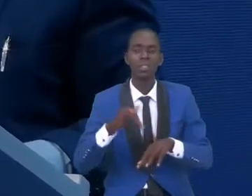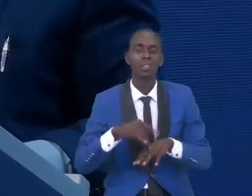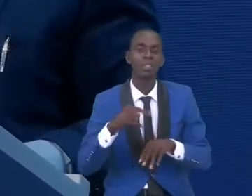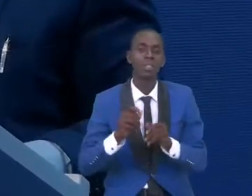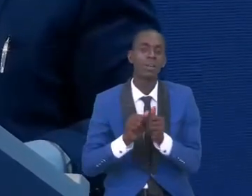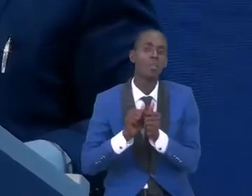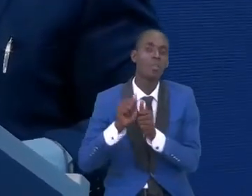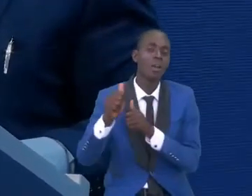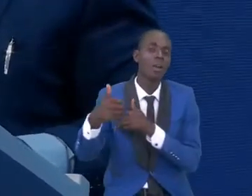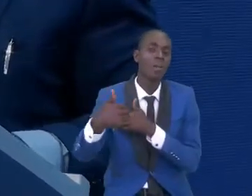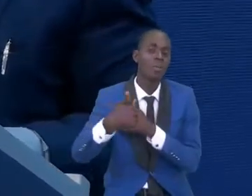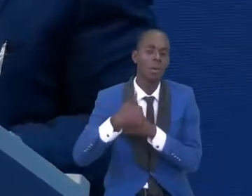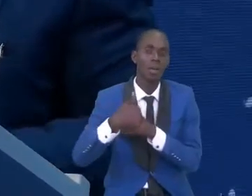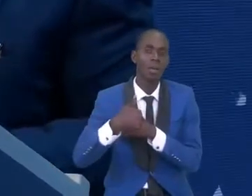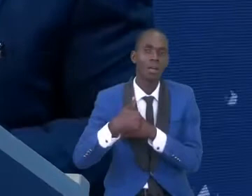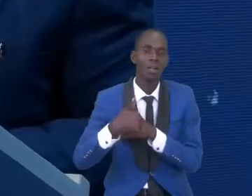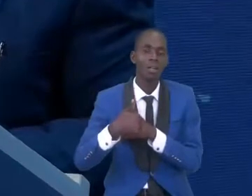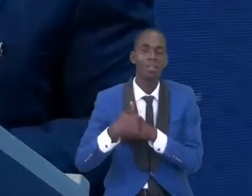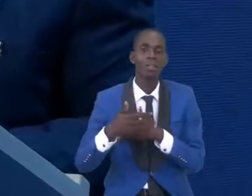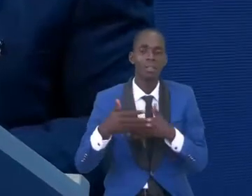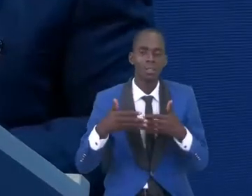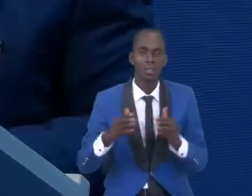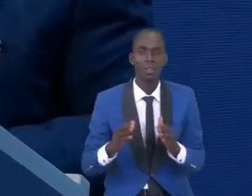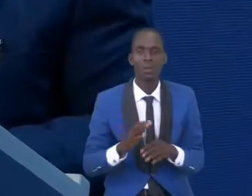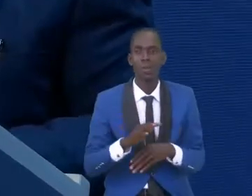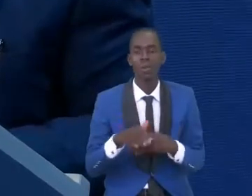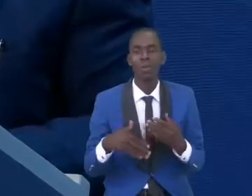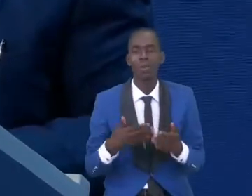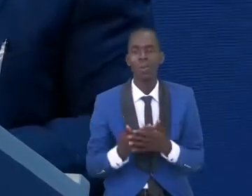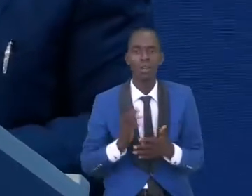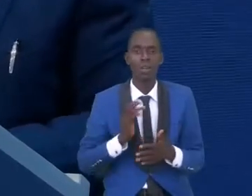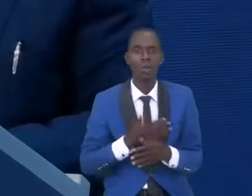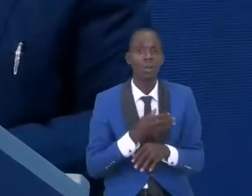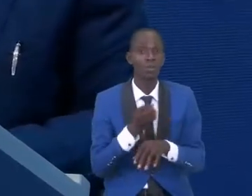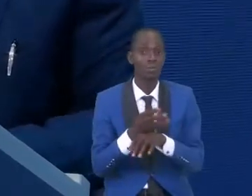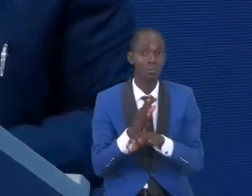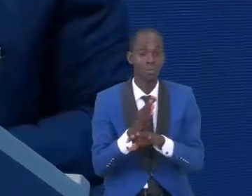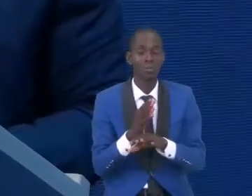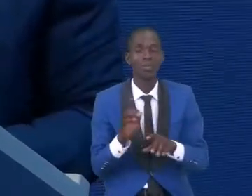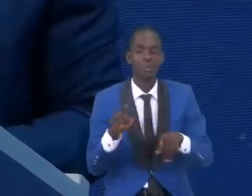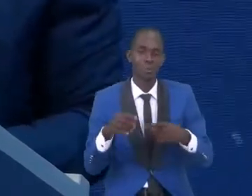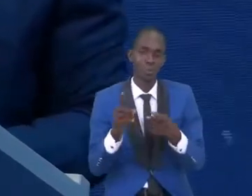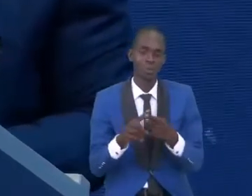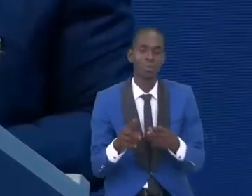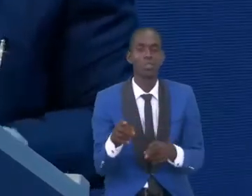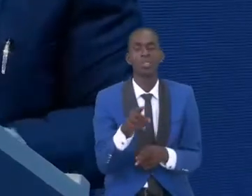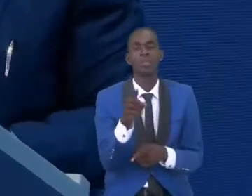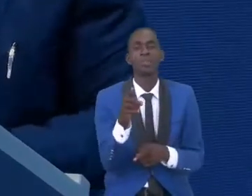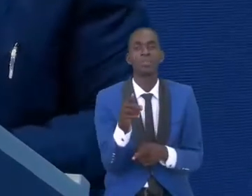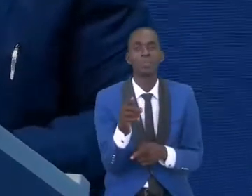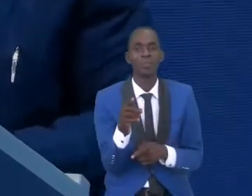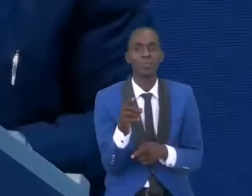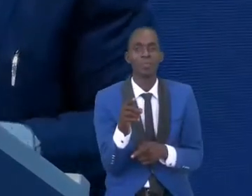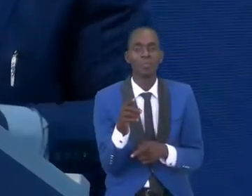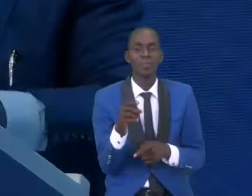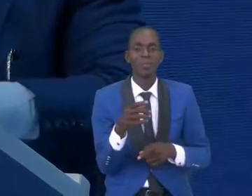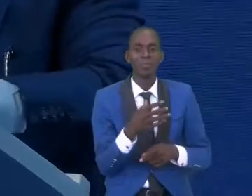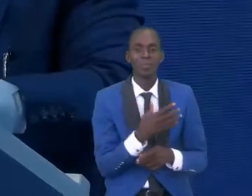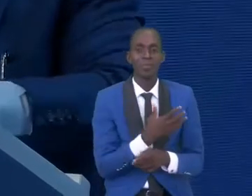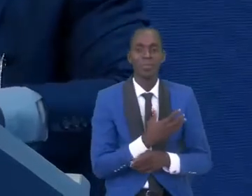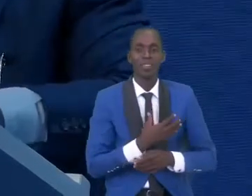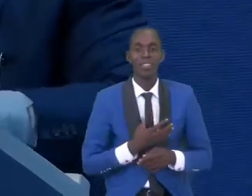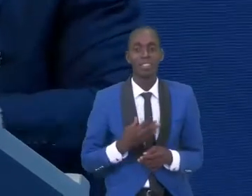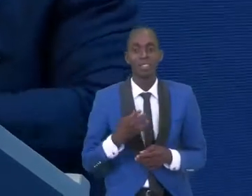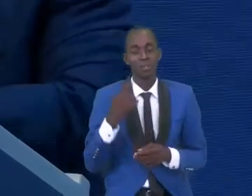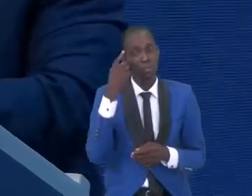let all our counselors do a good job, which you have been doing.